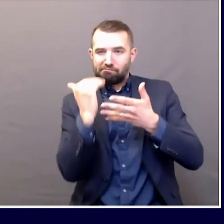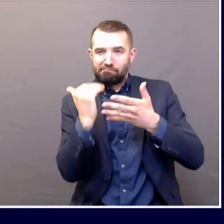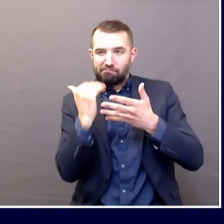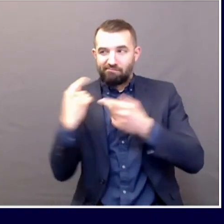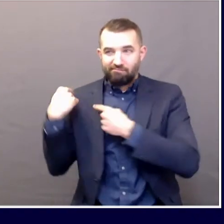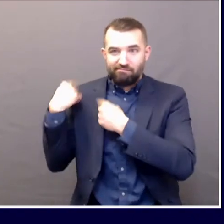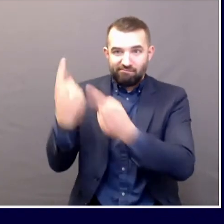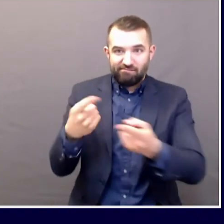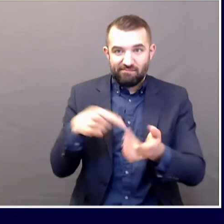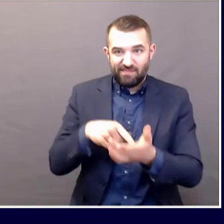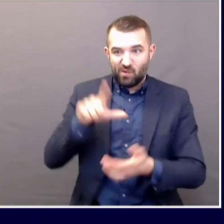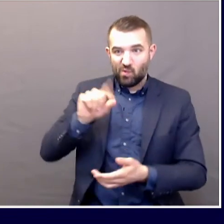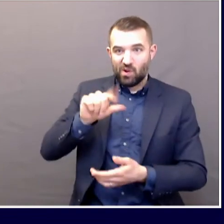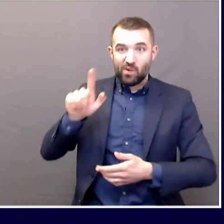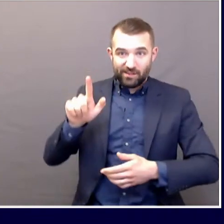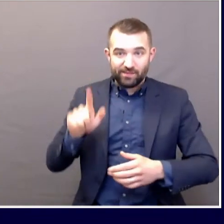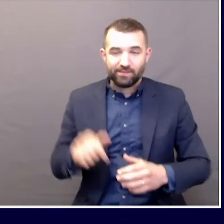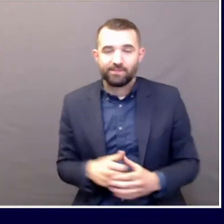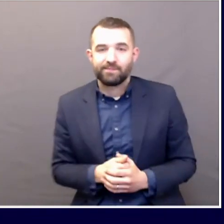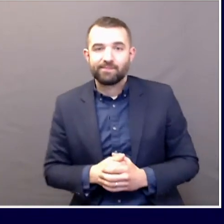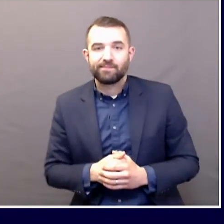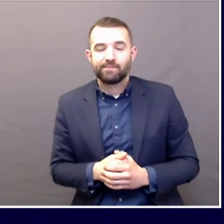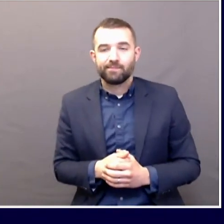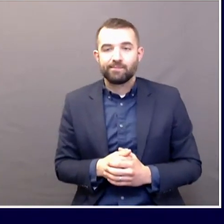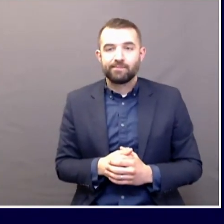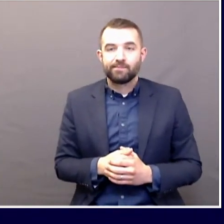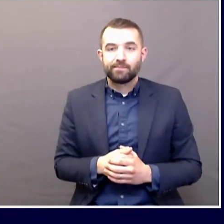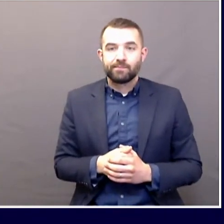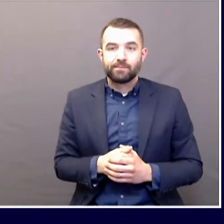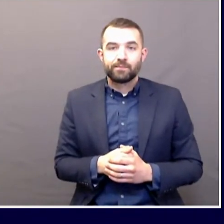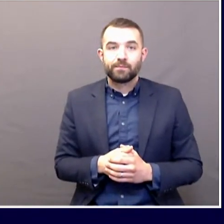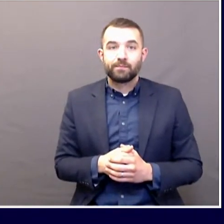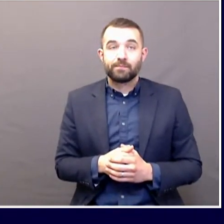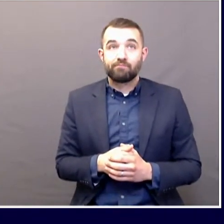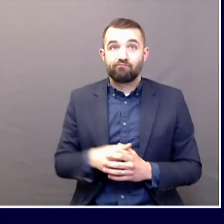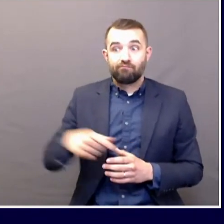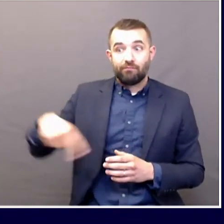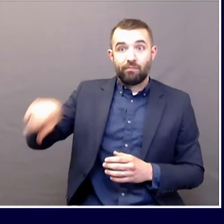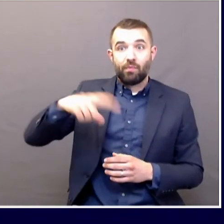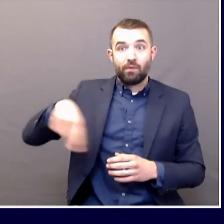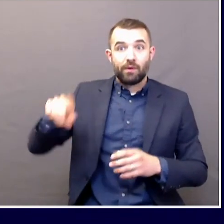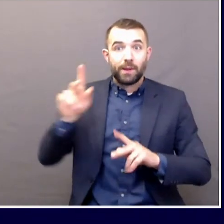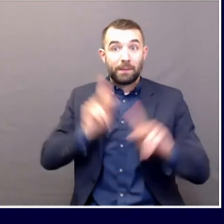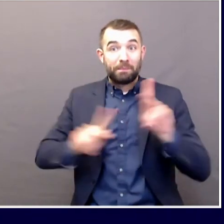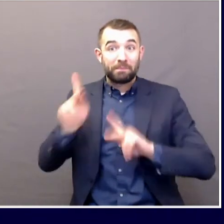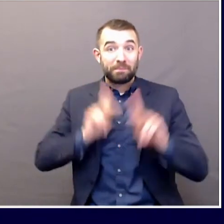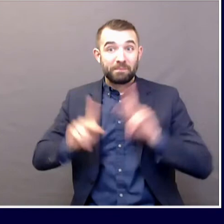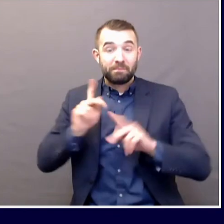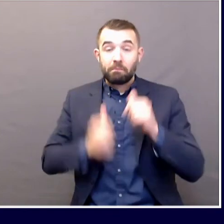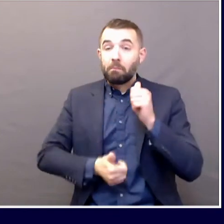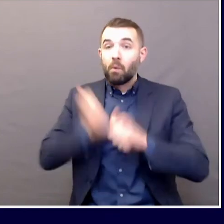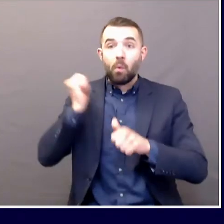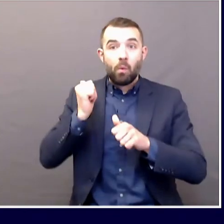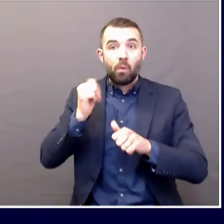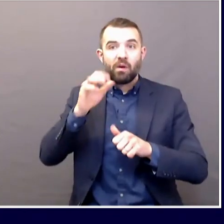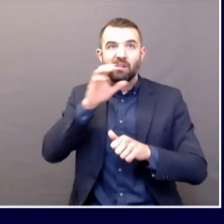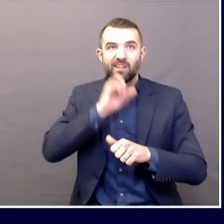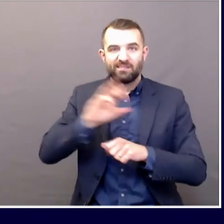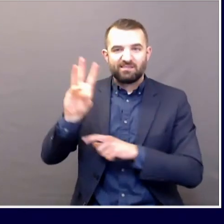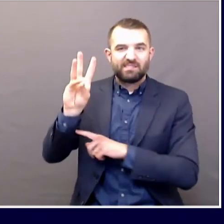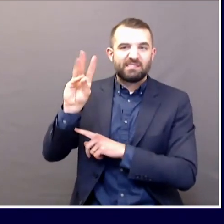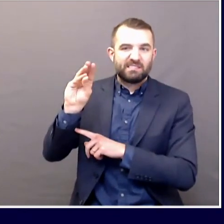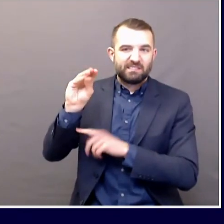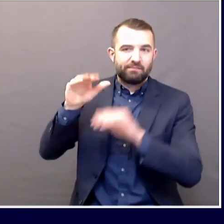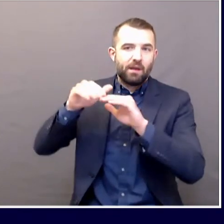majority of these 41 deaths were among individuals 60 and over, which is consistent